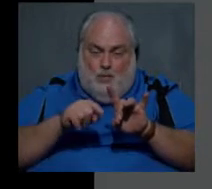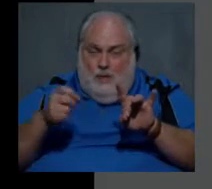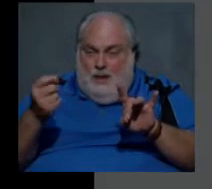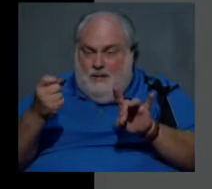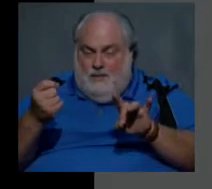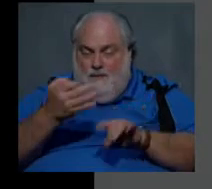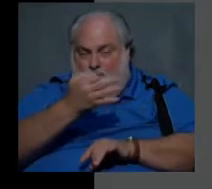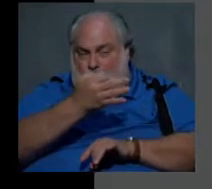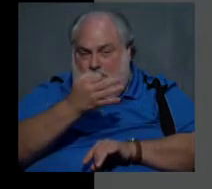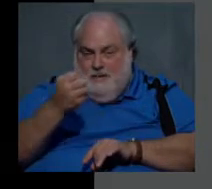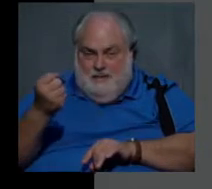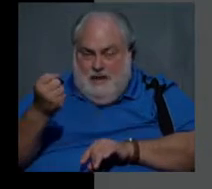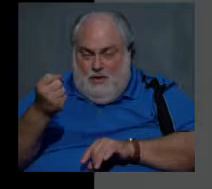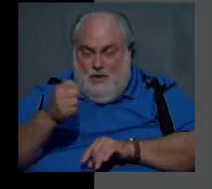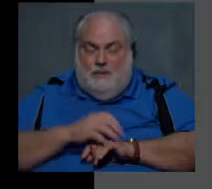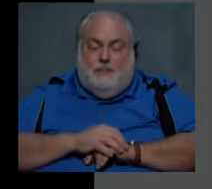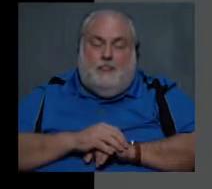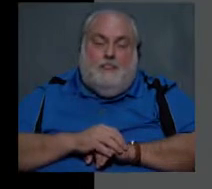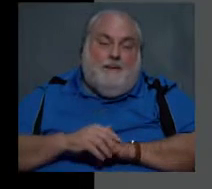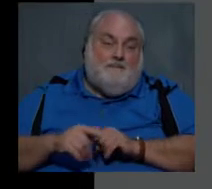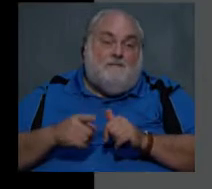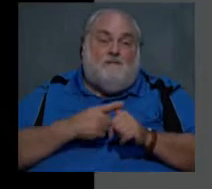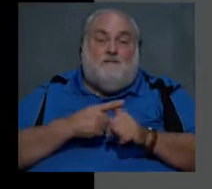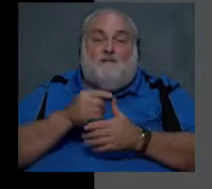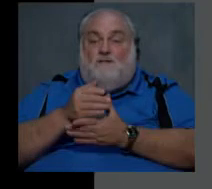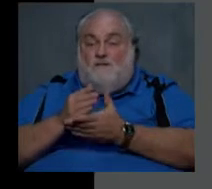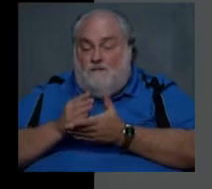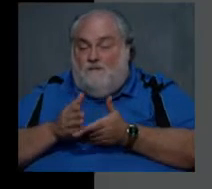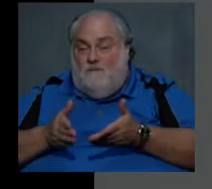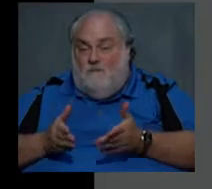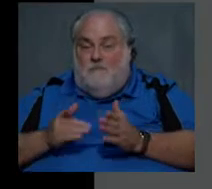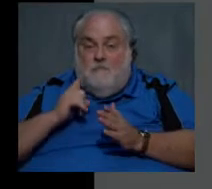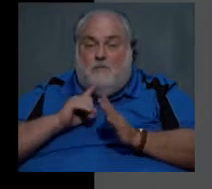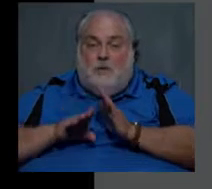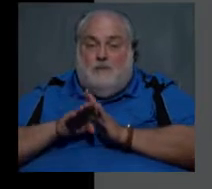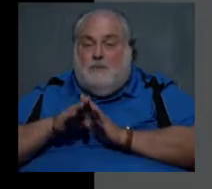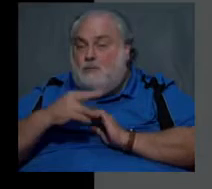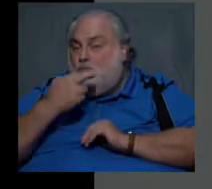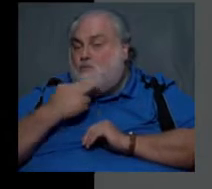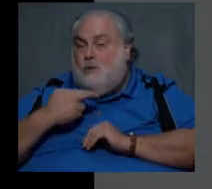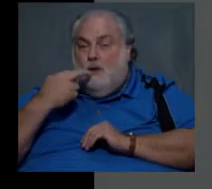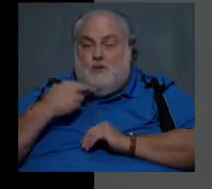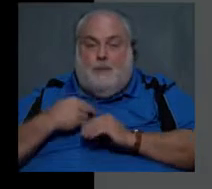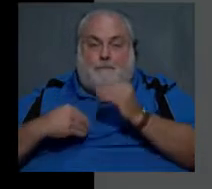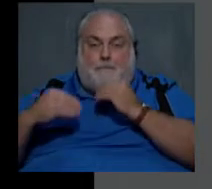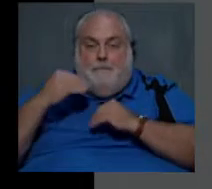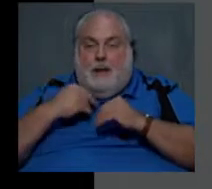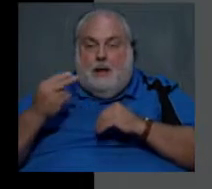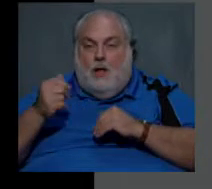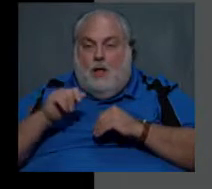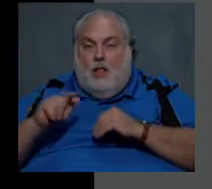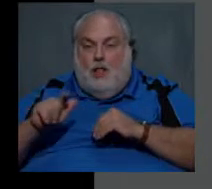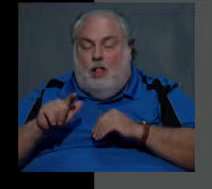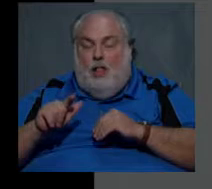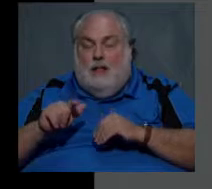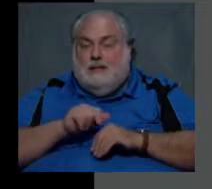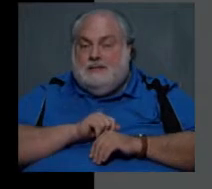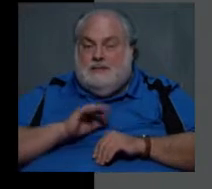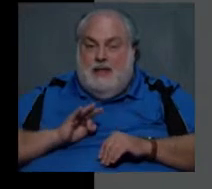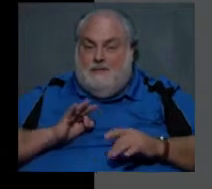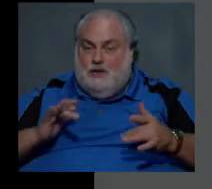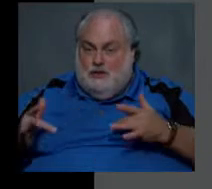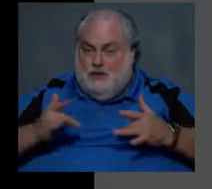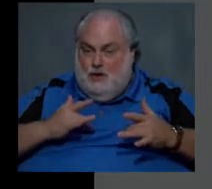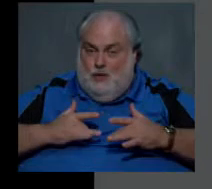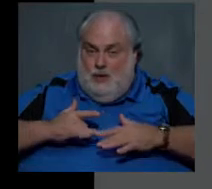Saturday. The original proposal allowed a portion of the site to develop with a restaurant and banquet hall. Based on staff's concerns with